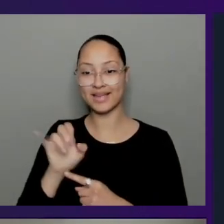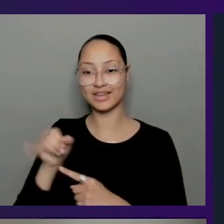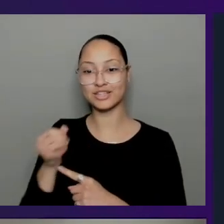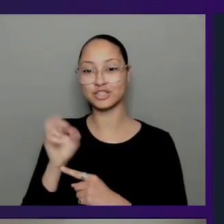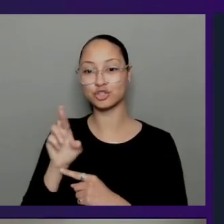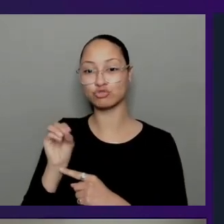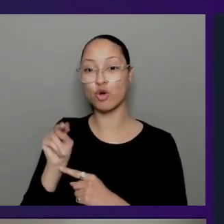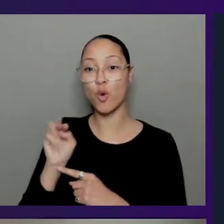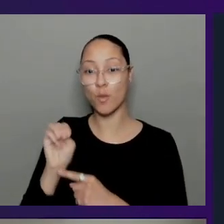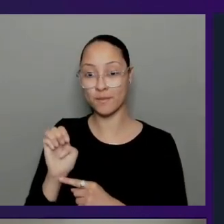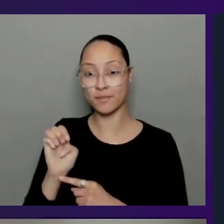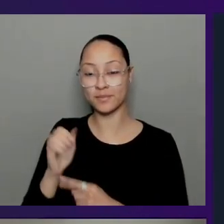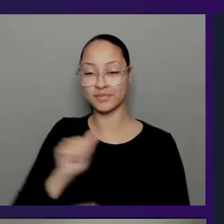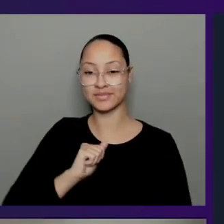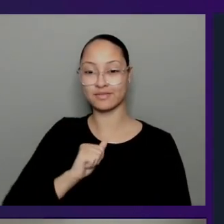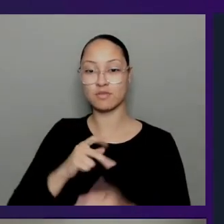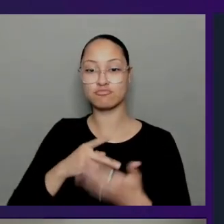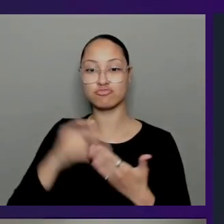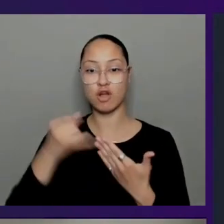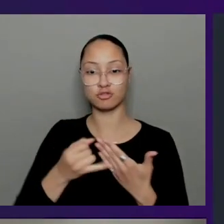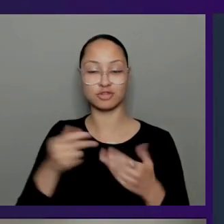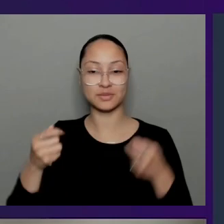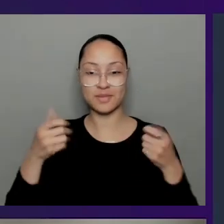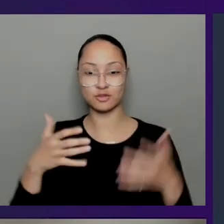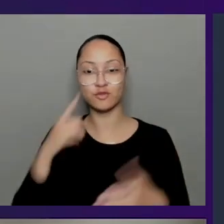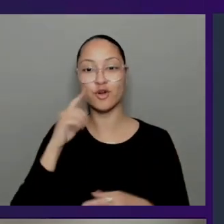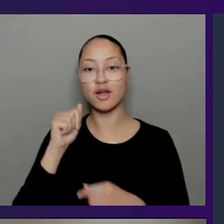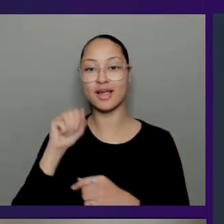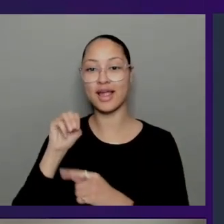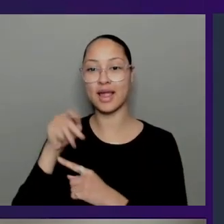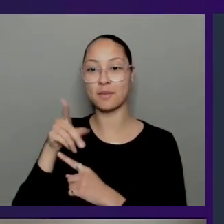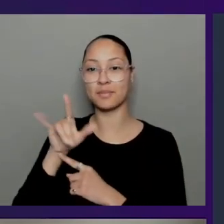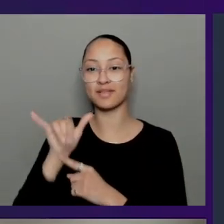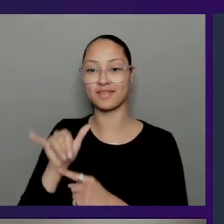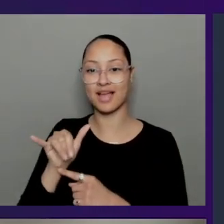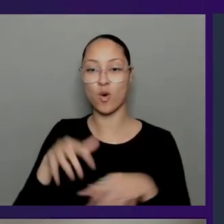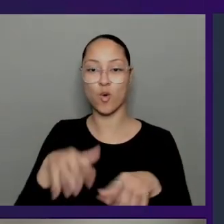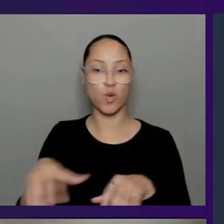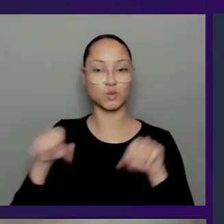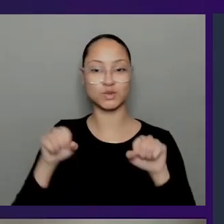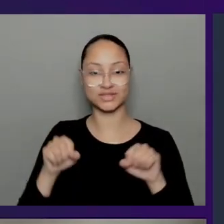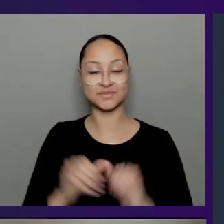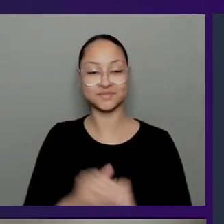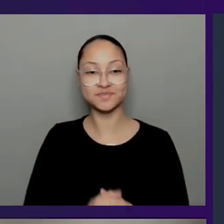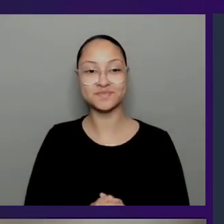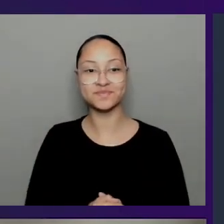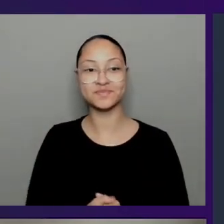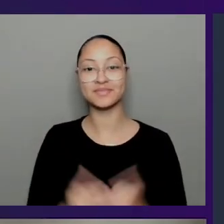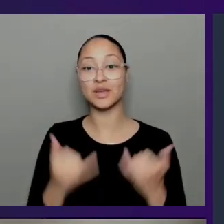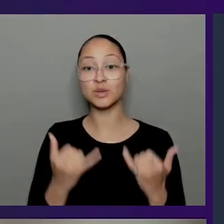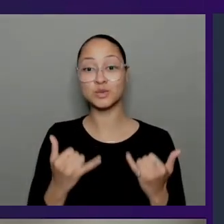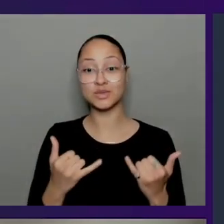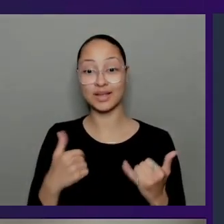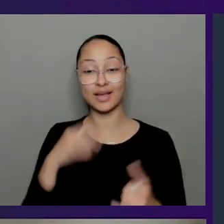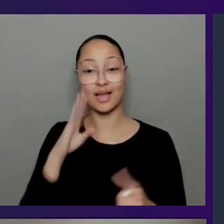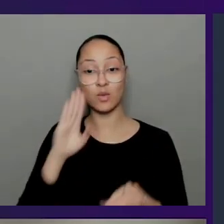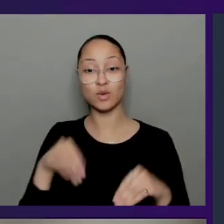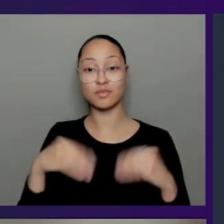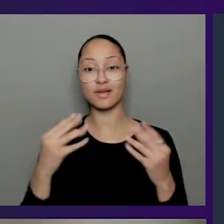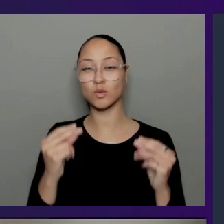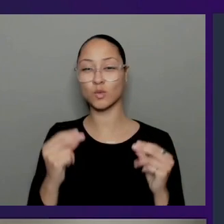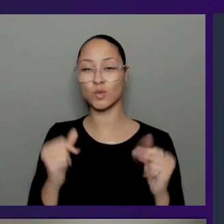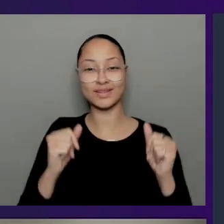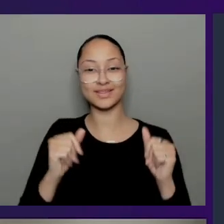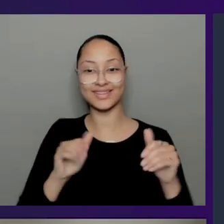the product manager for Amplify Hosting. So today, I'm going to give you a quick